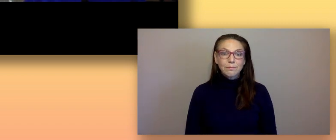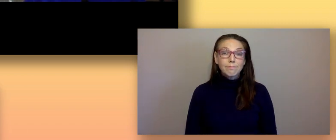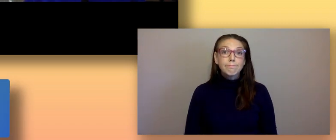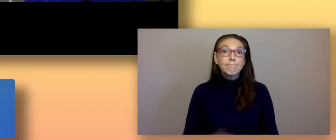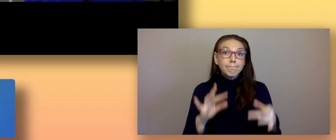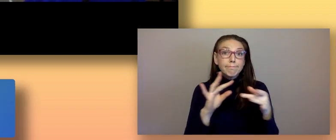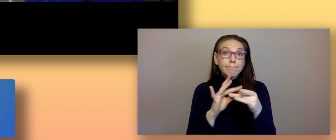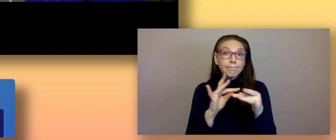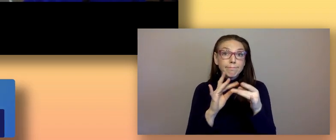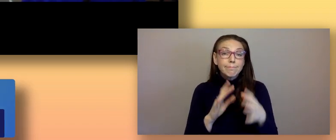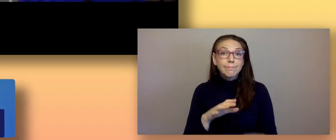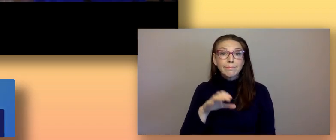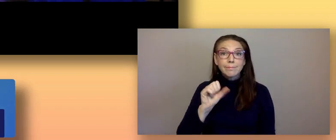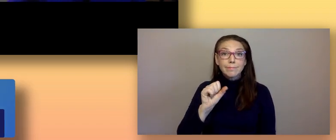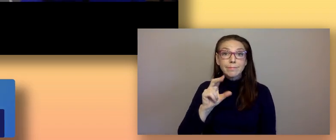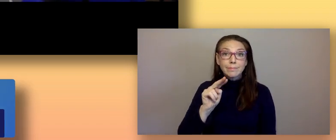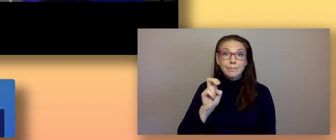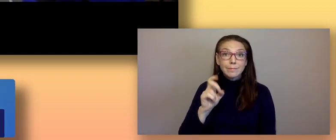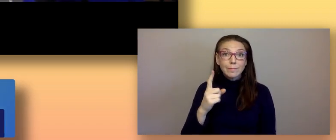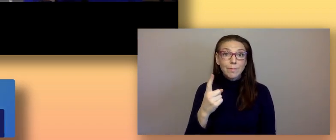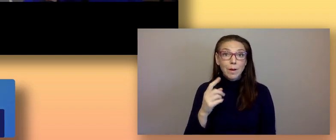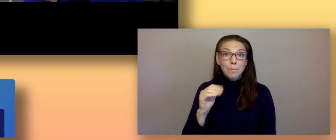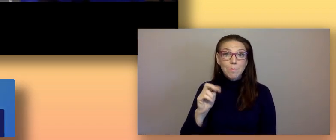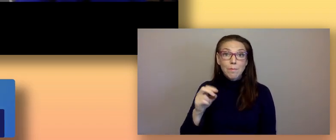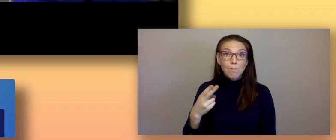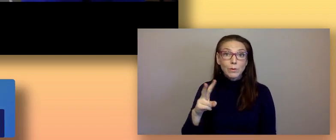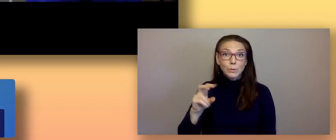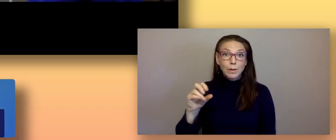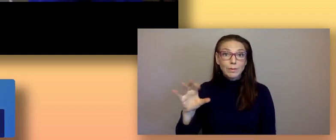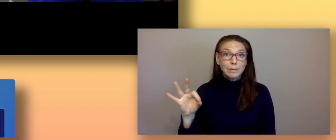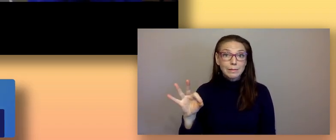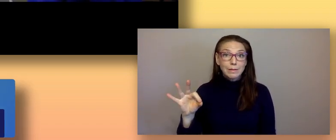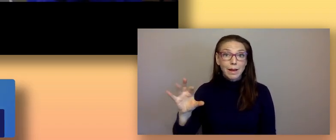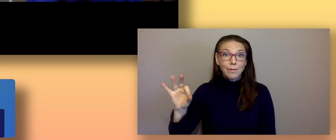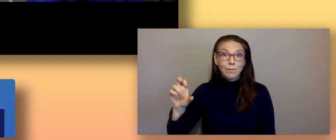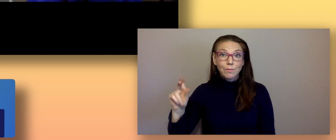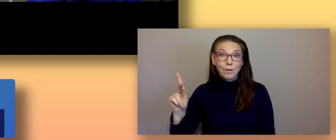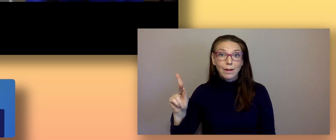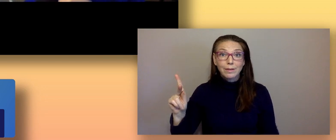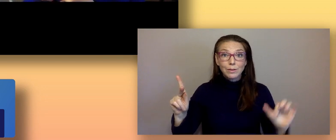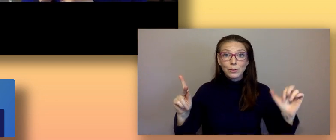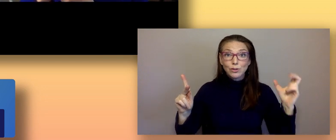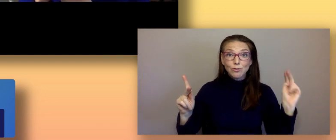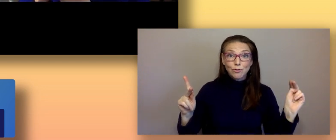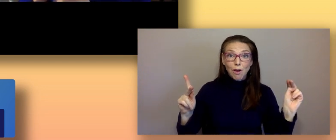Scene 1, March 2009. Frank and John in their respective apartments.